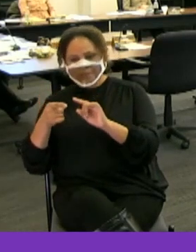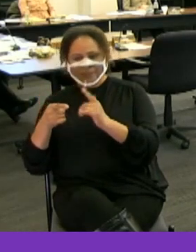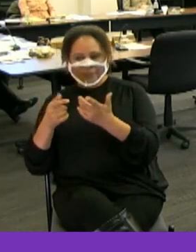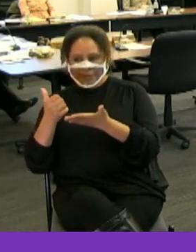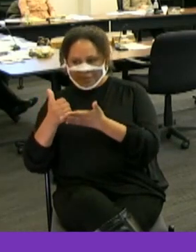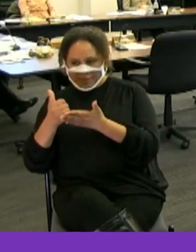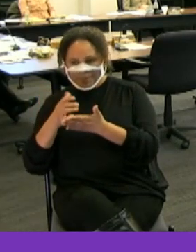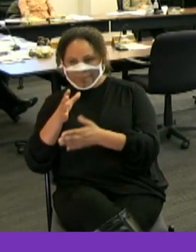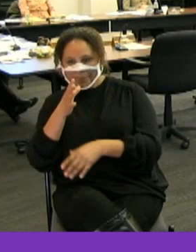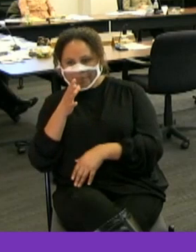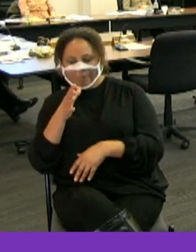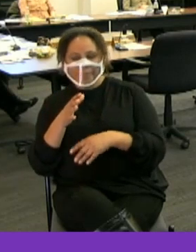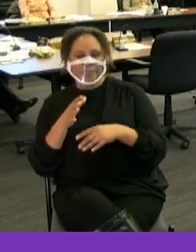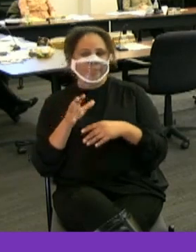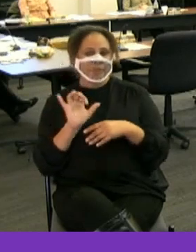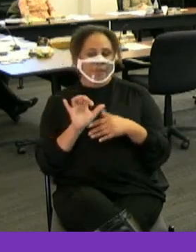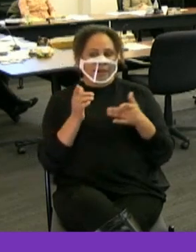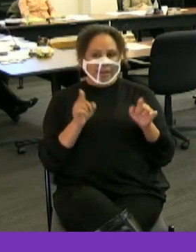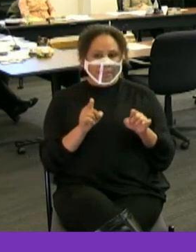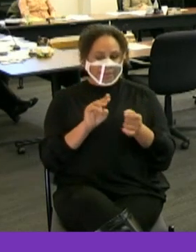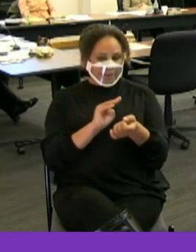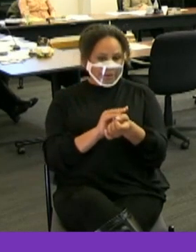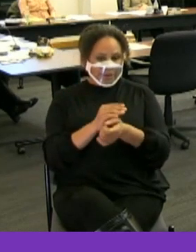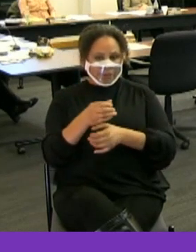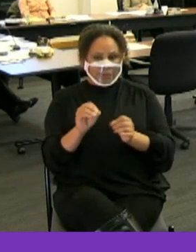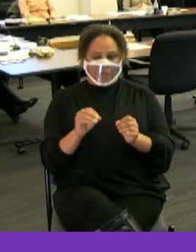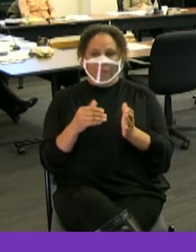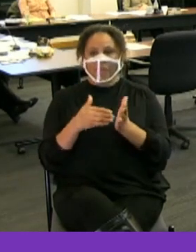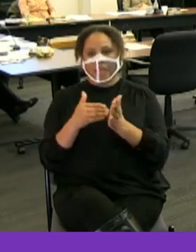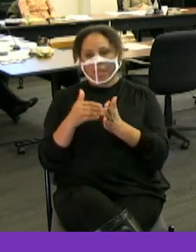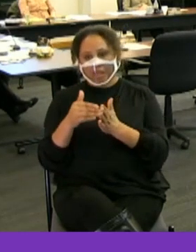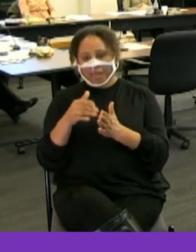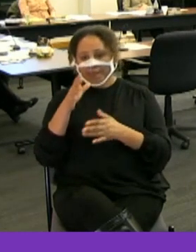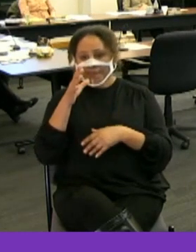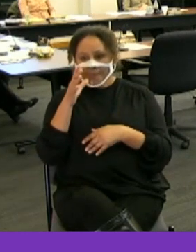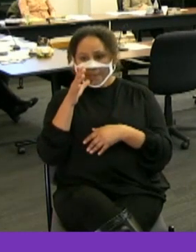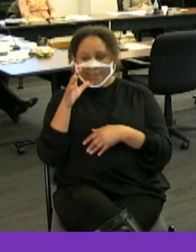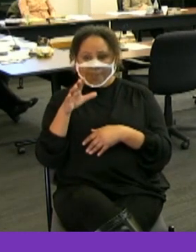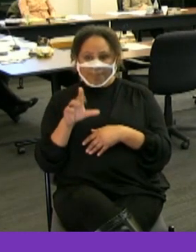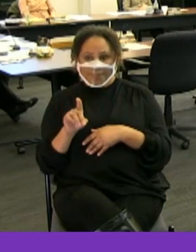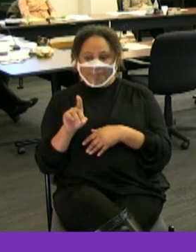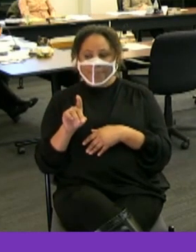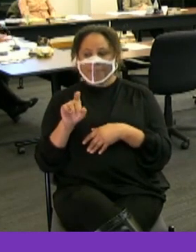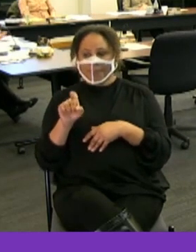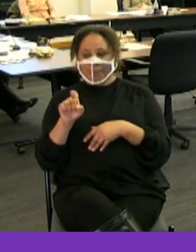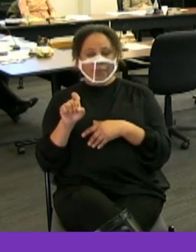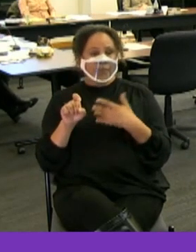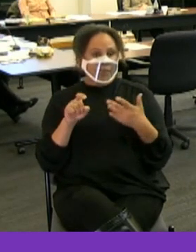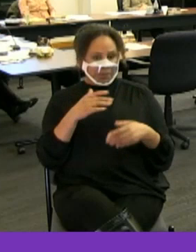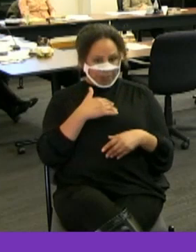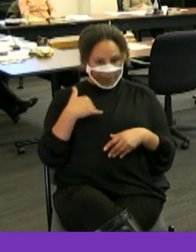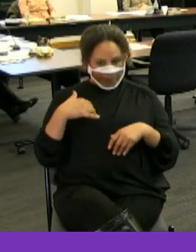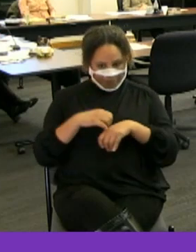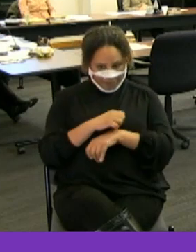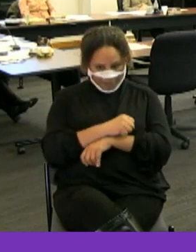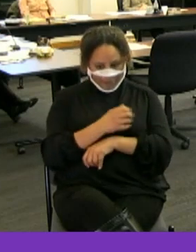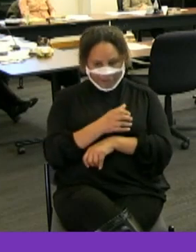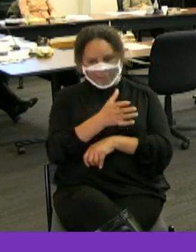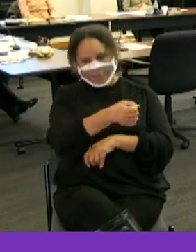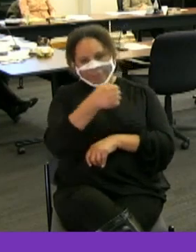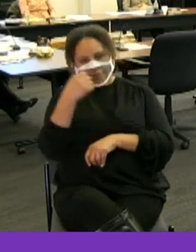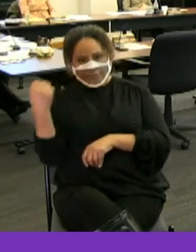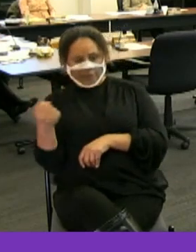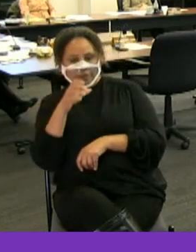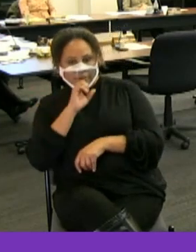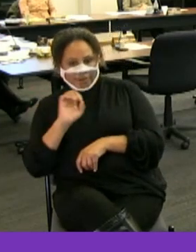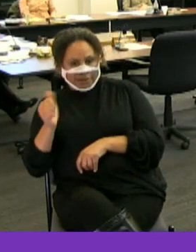But and it happens at doctor's office all the time, where moms are diagnosed with breast cancer, and they bring in their little 10-year-old